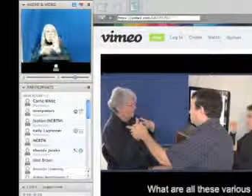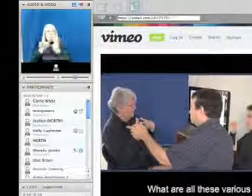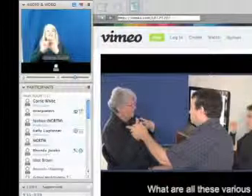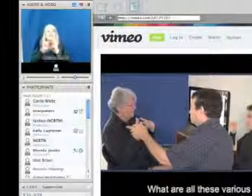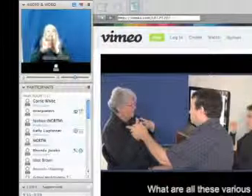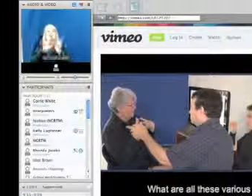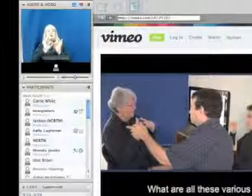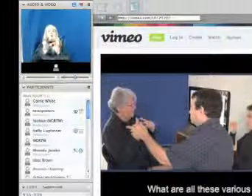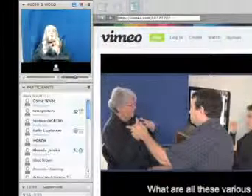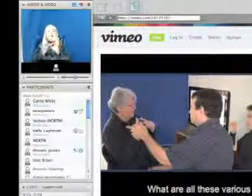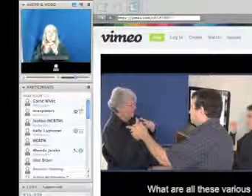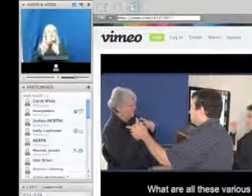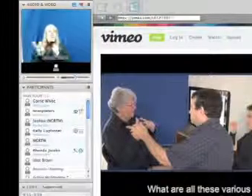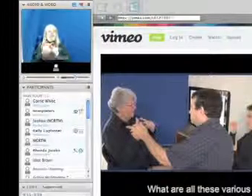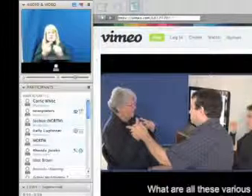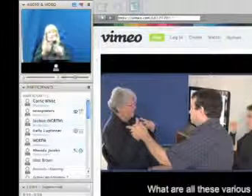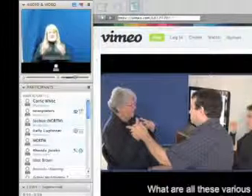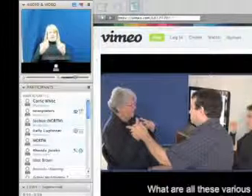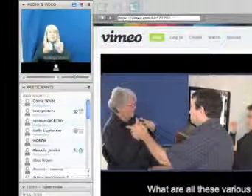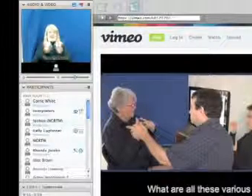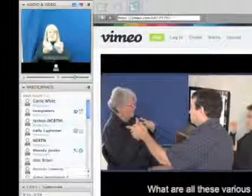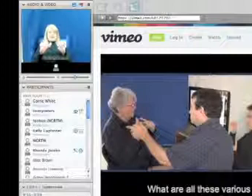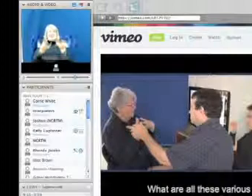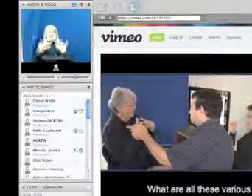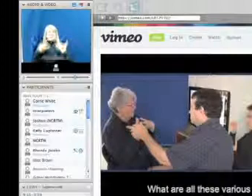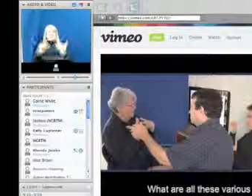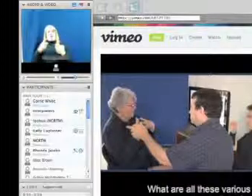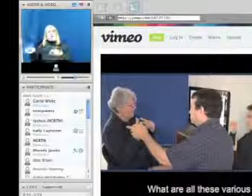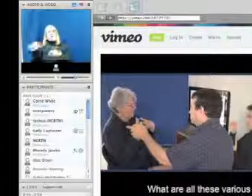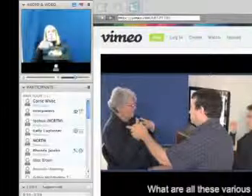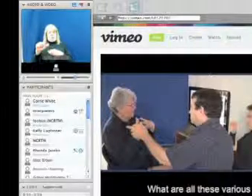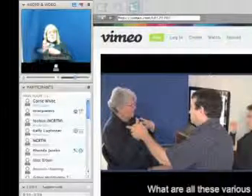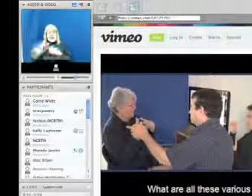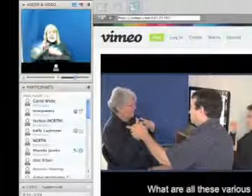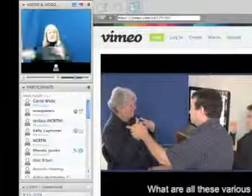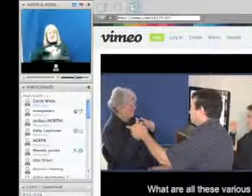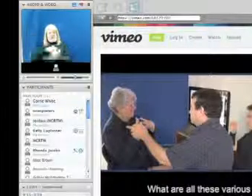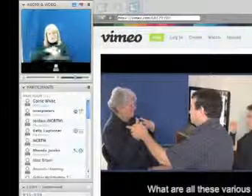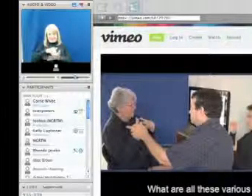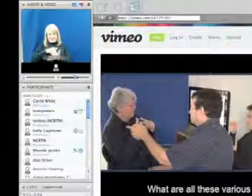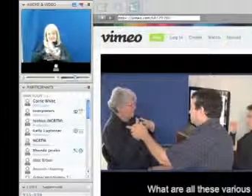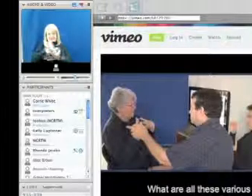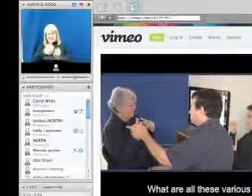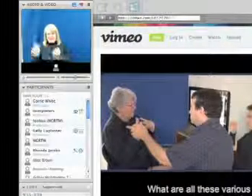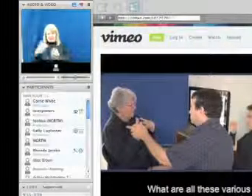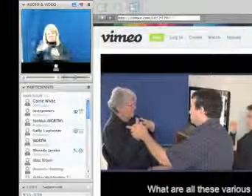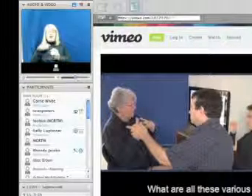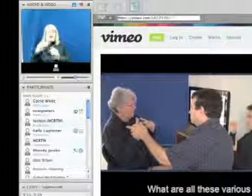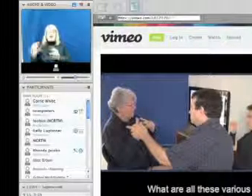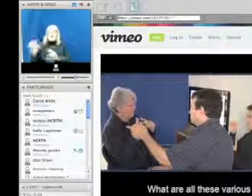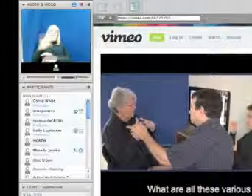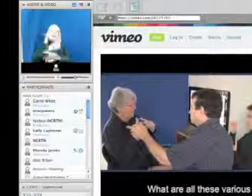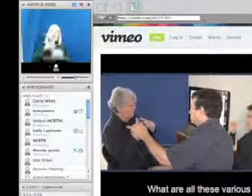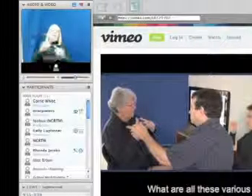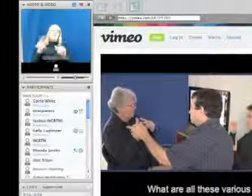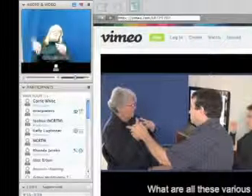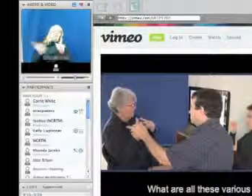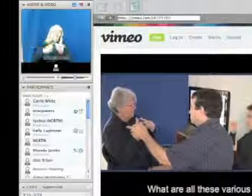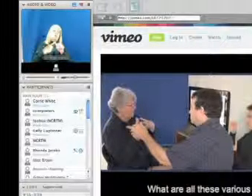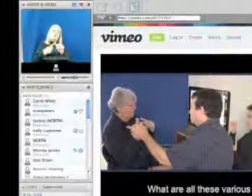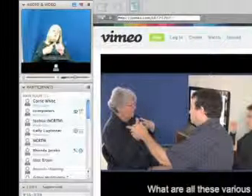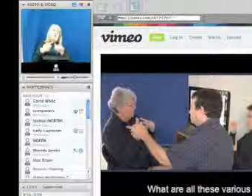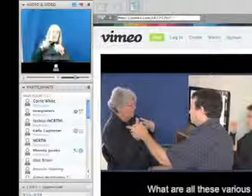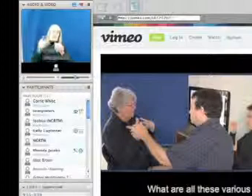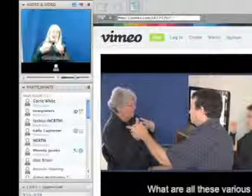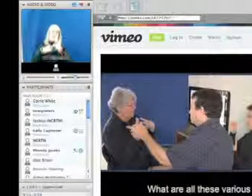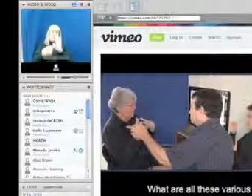yourself. So I'm going to go back to the original one that I showed you, and you can try it again. Again,